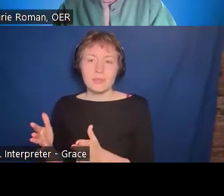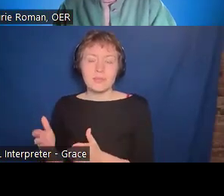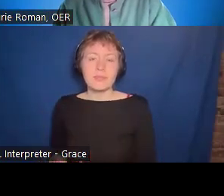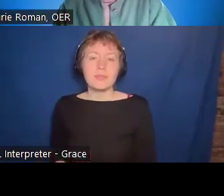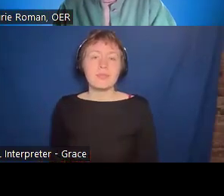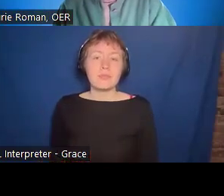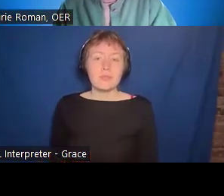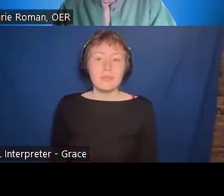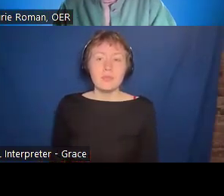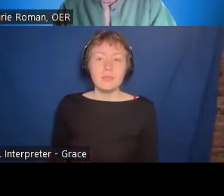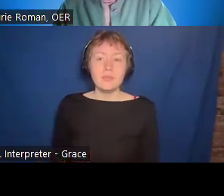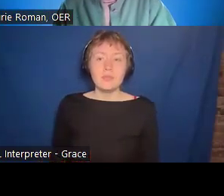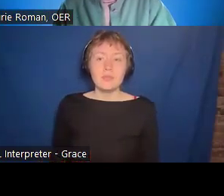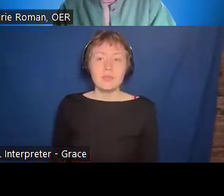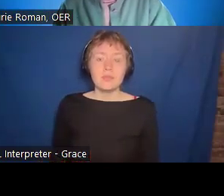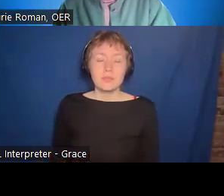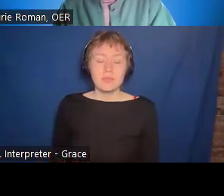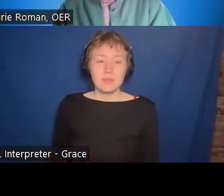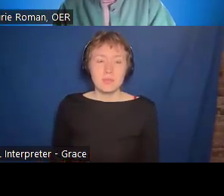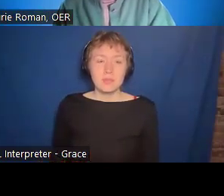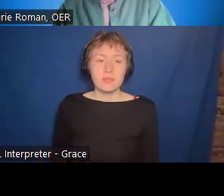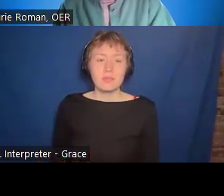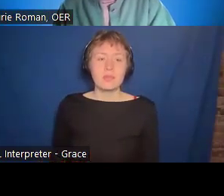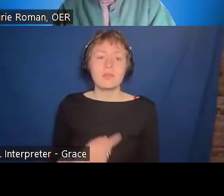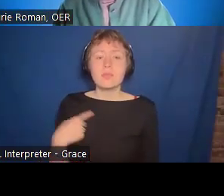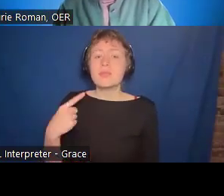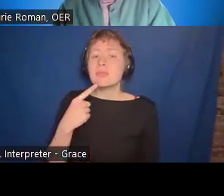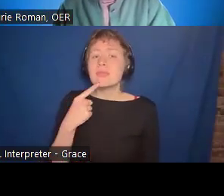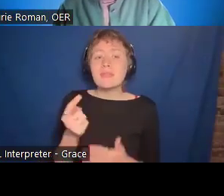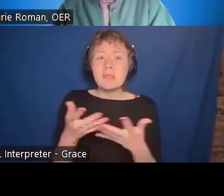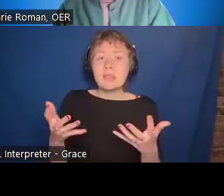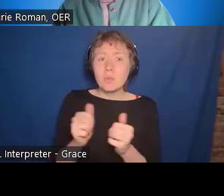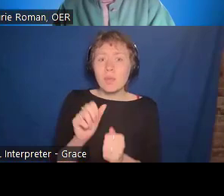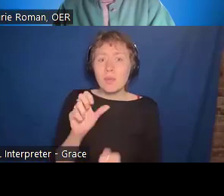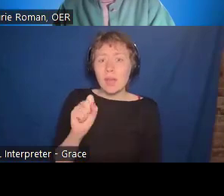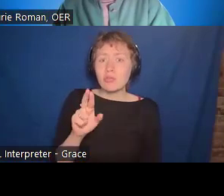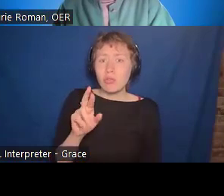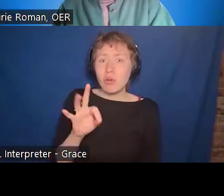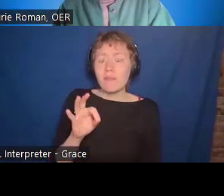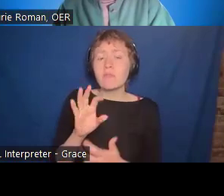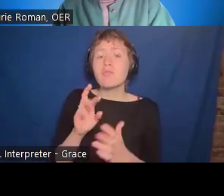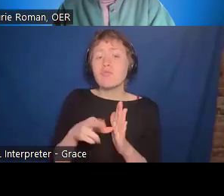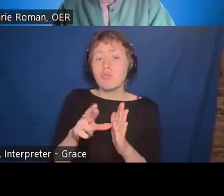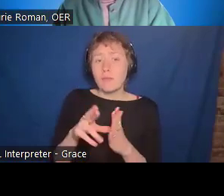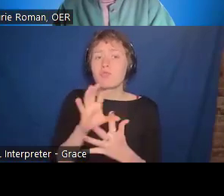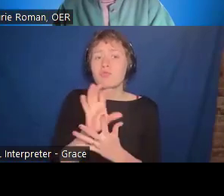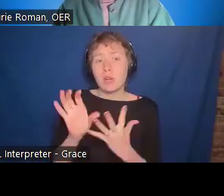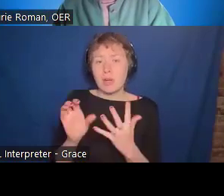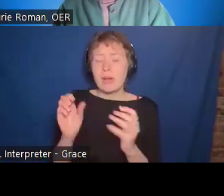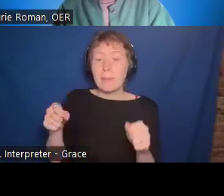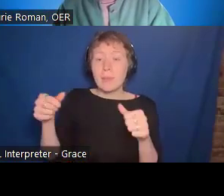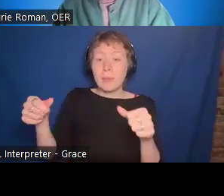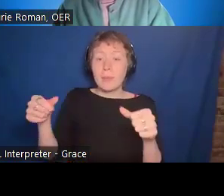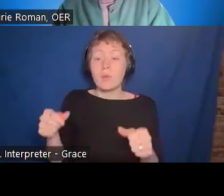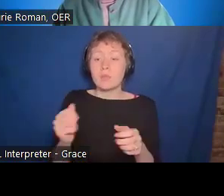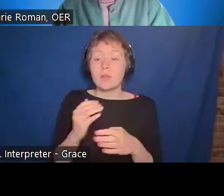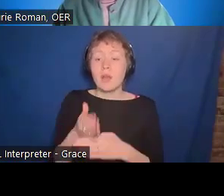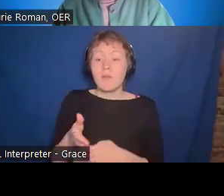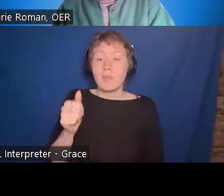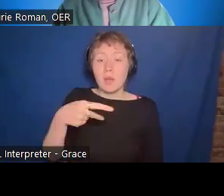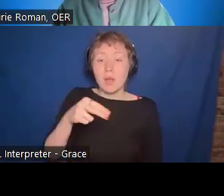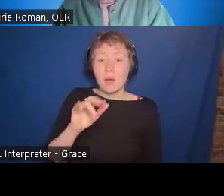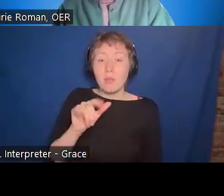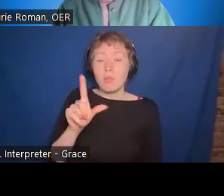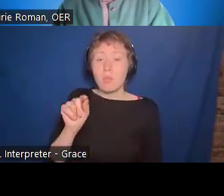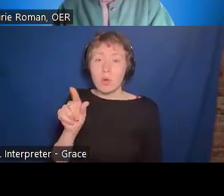that things that have the SRF review criteria can be posted after the April 24 guide notice that Megan